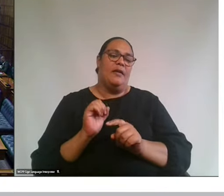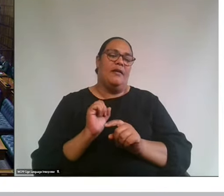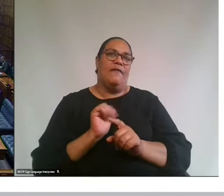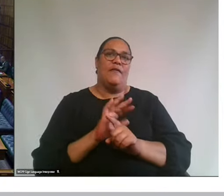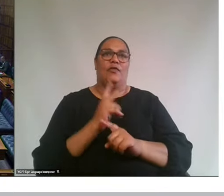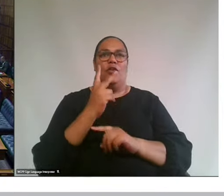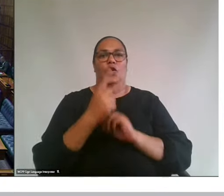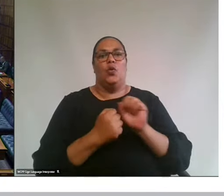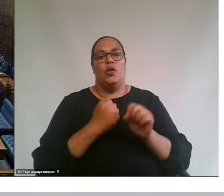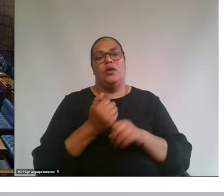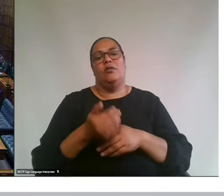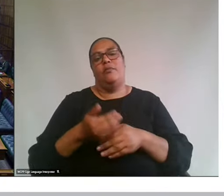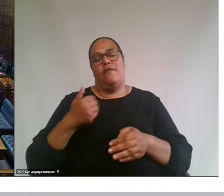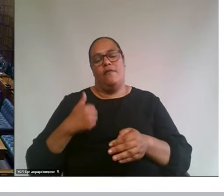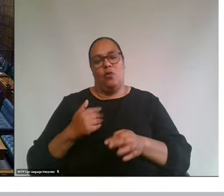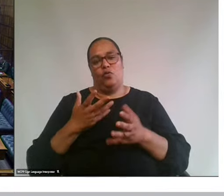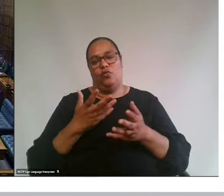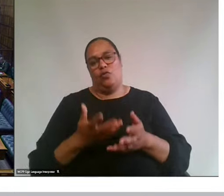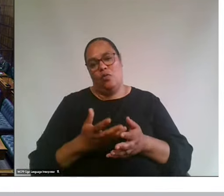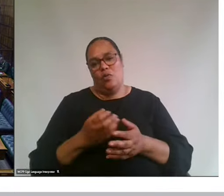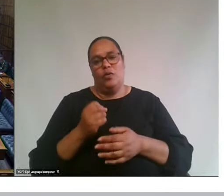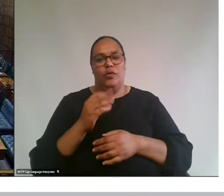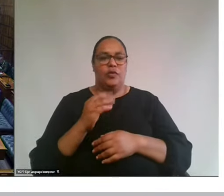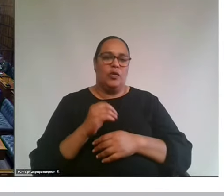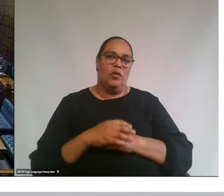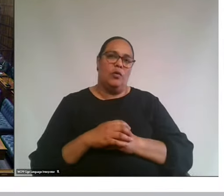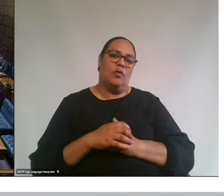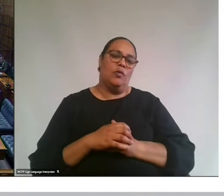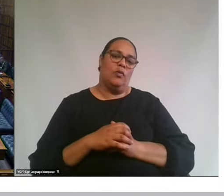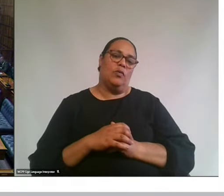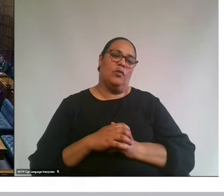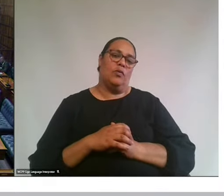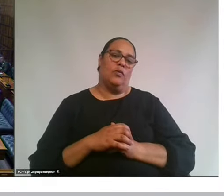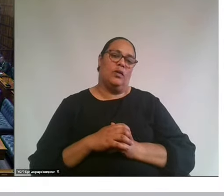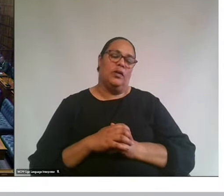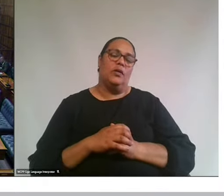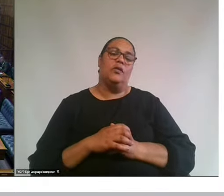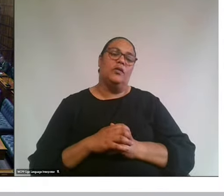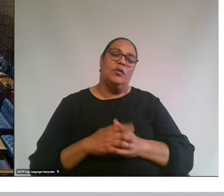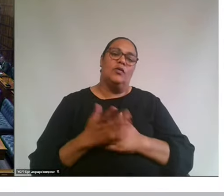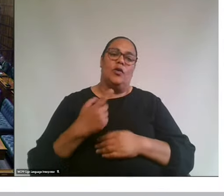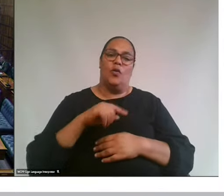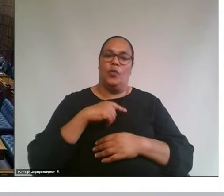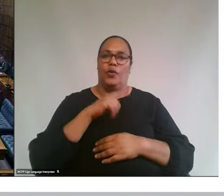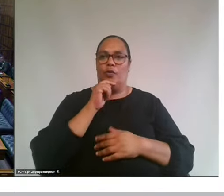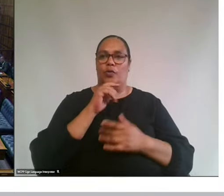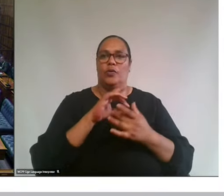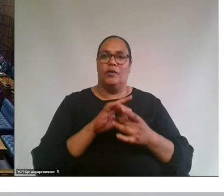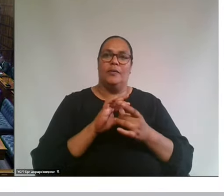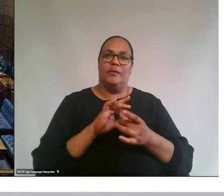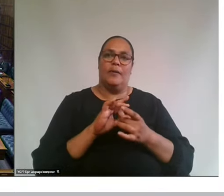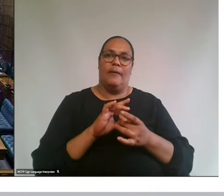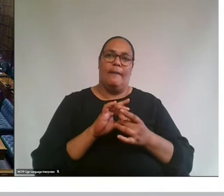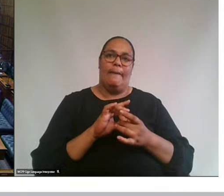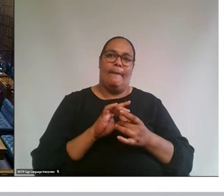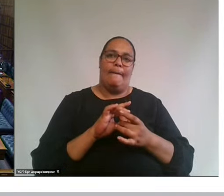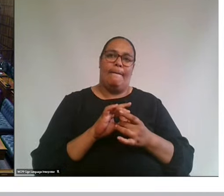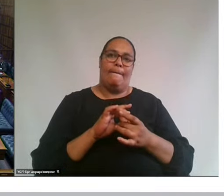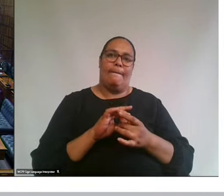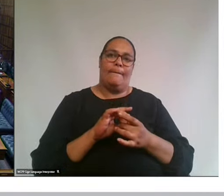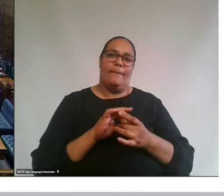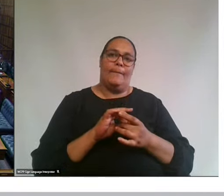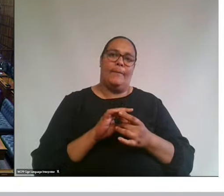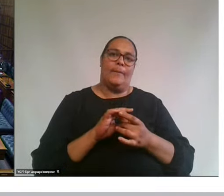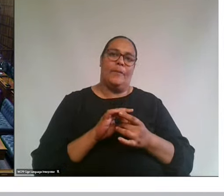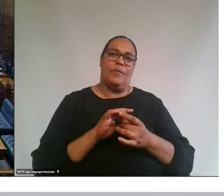years before that um and uh we are quite committed to going back up into